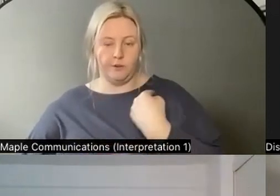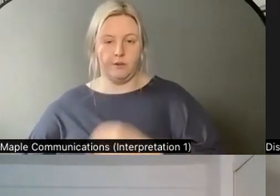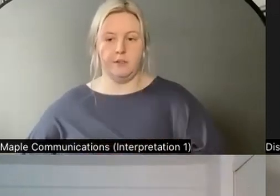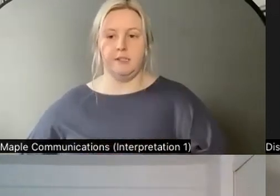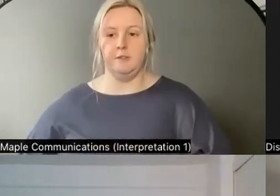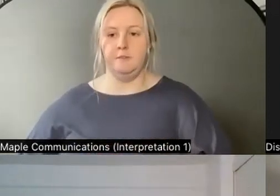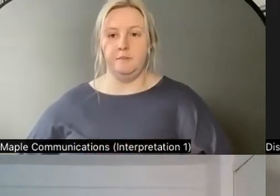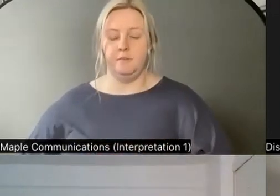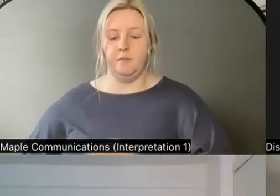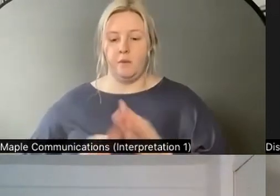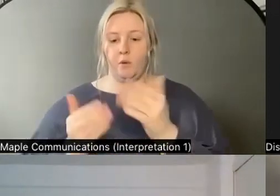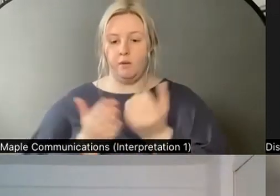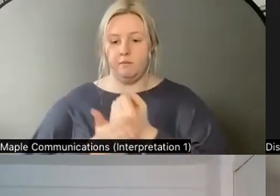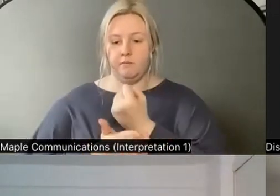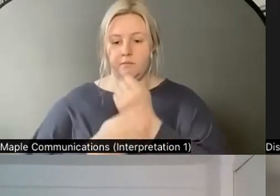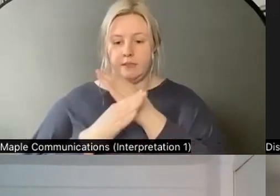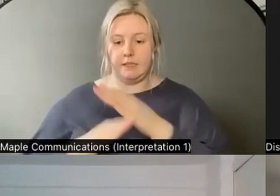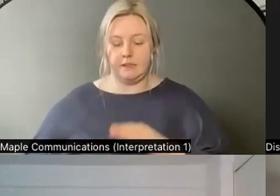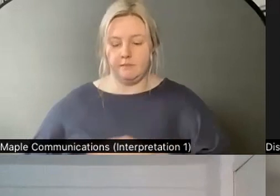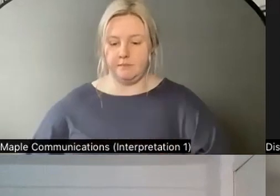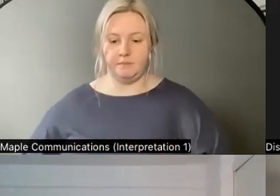if we can take that time now.